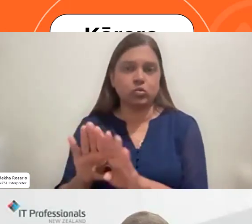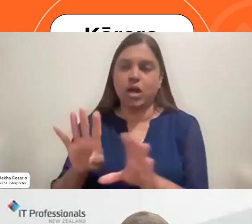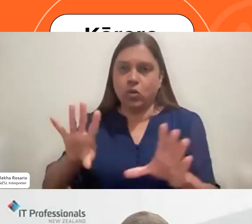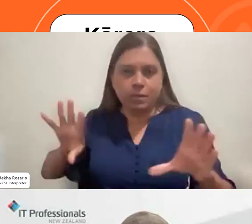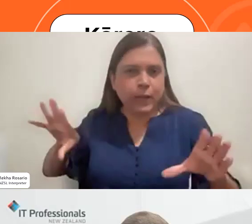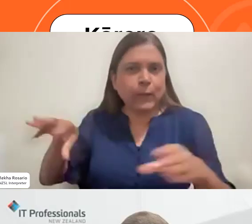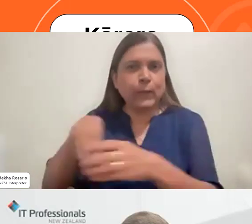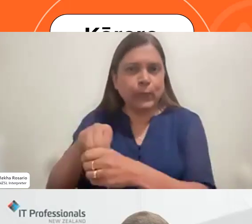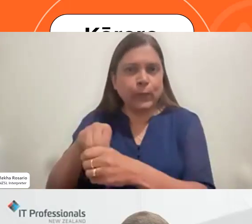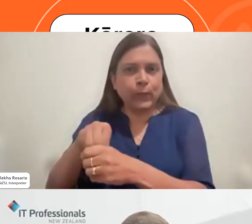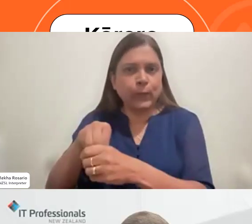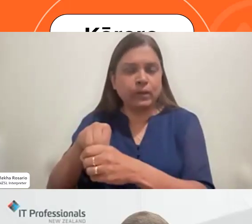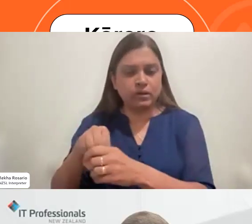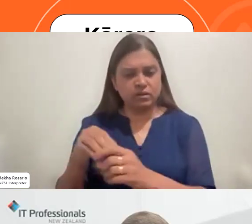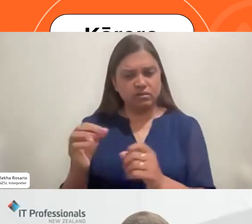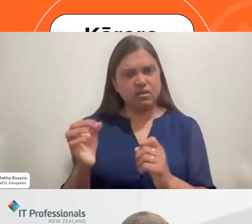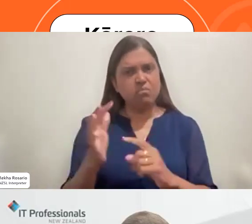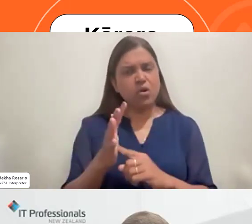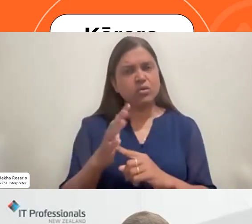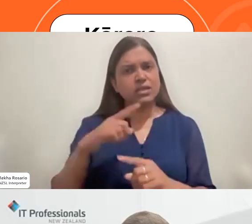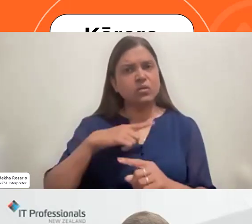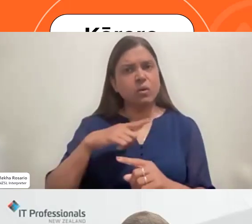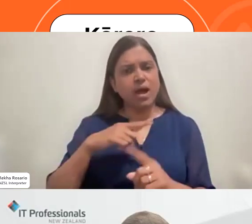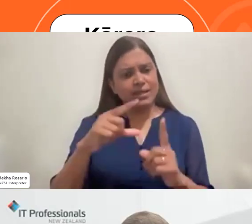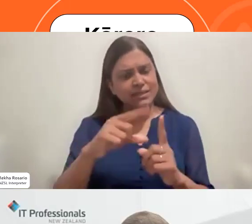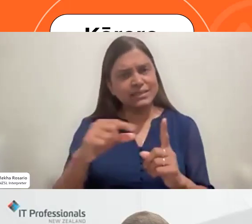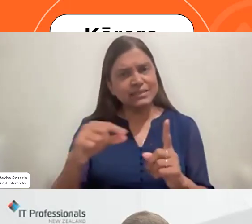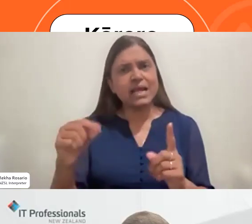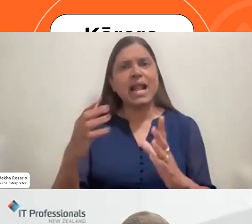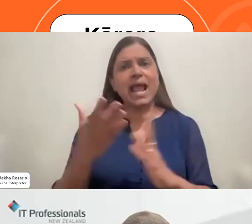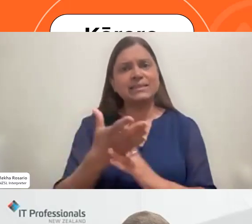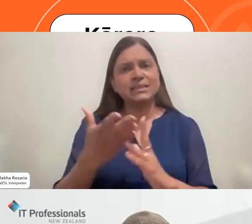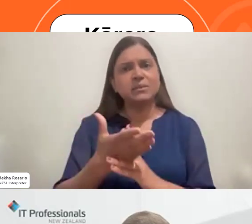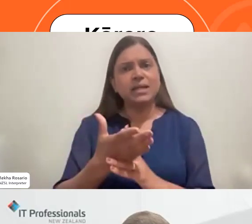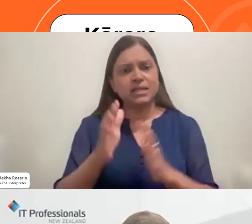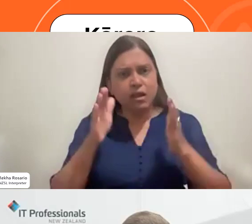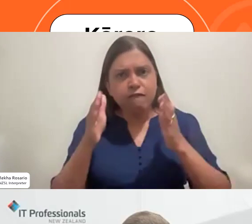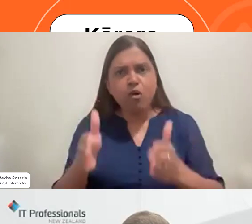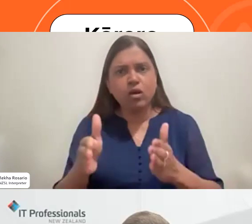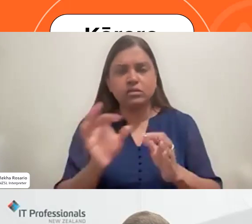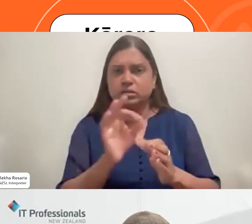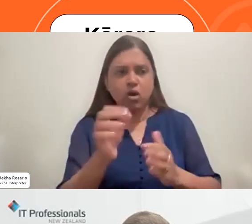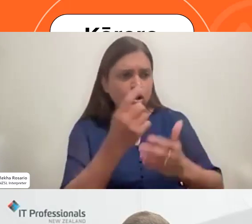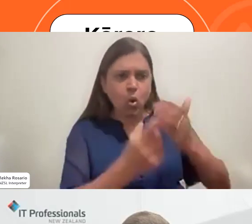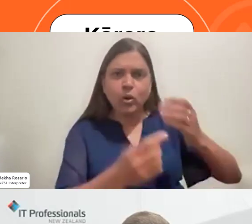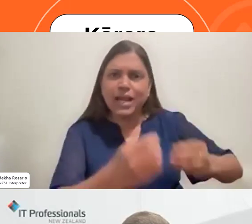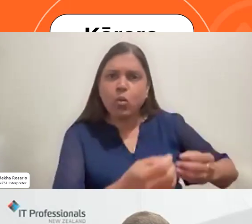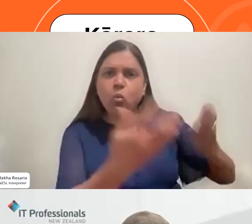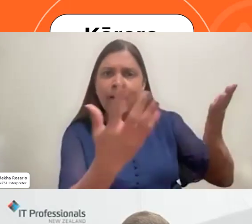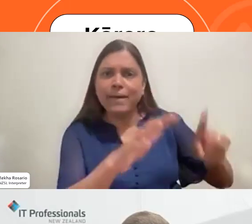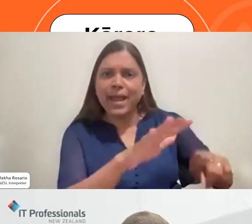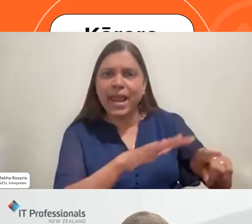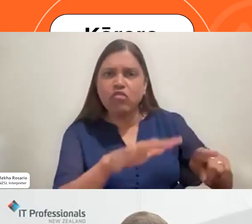digital accessibility focus further than the realm of web and into an